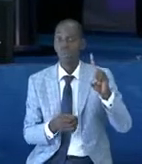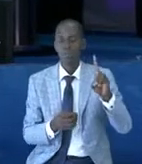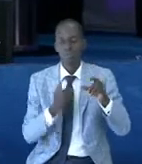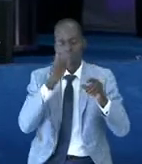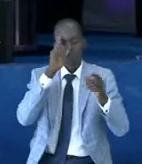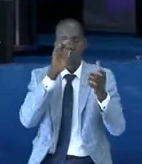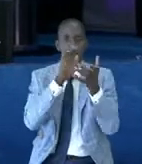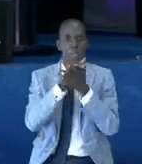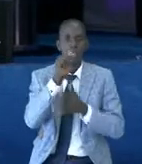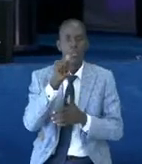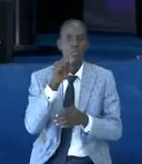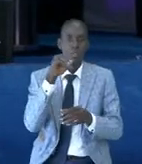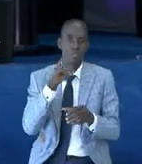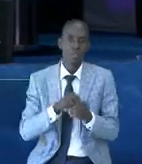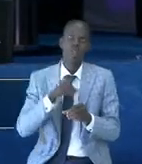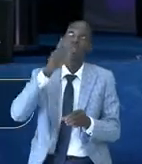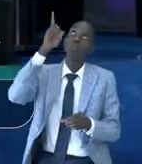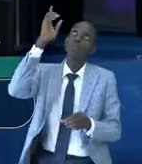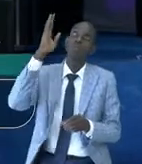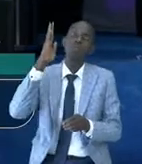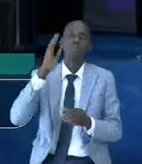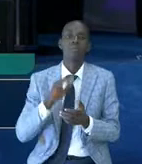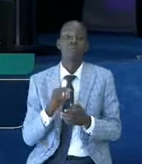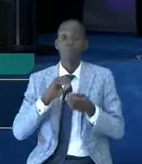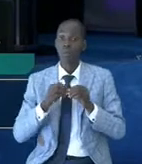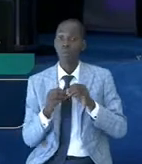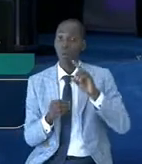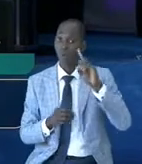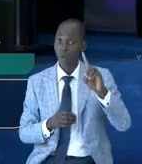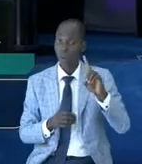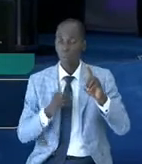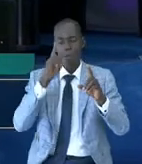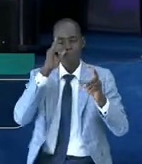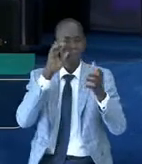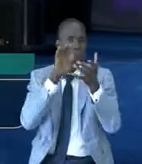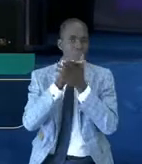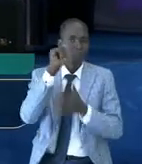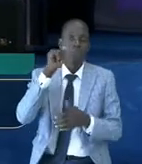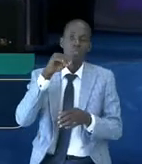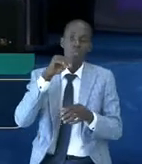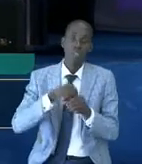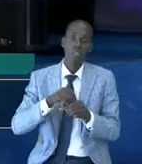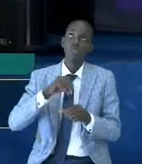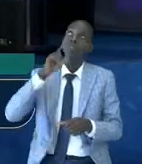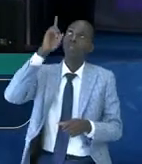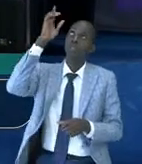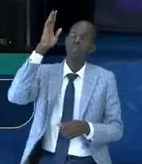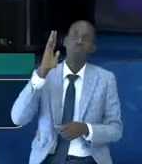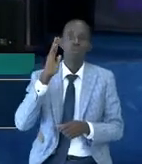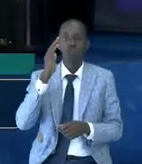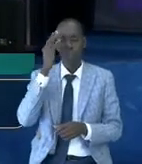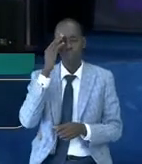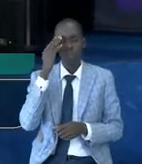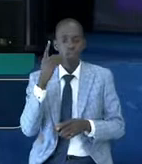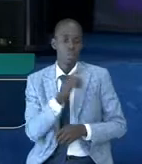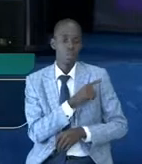believe in God. Number one, believe in God. The Lord